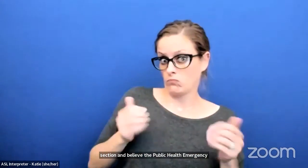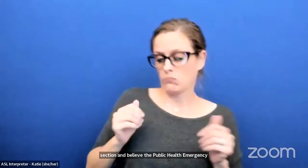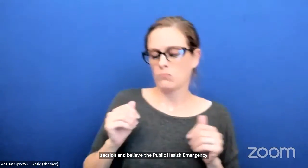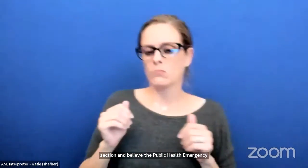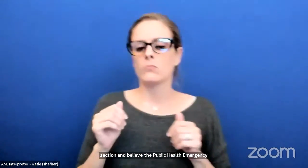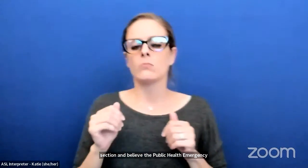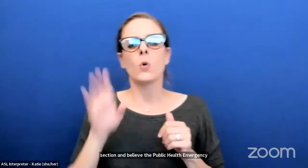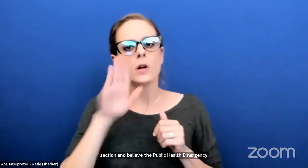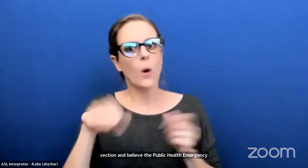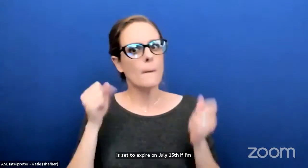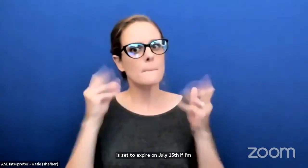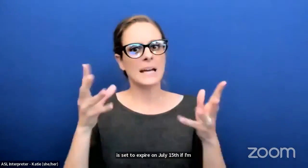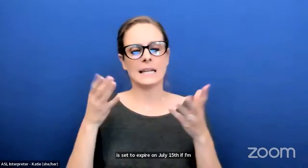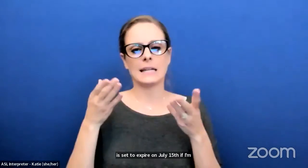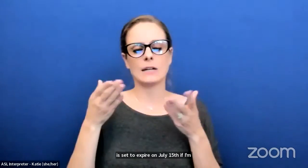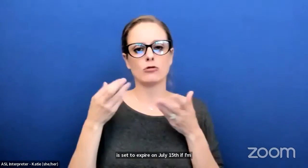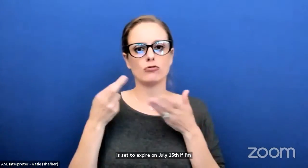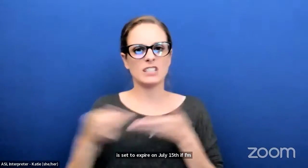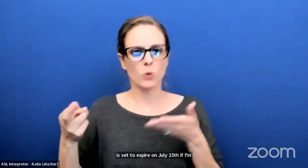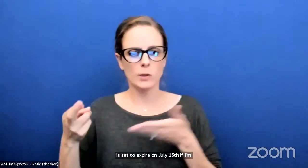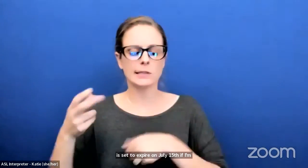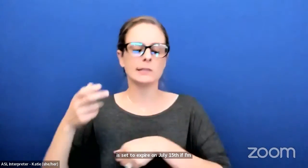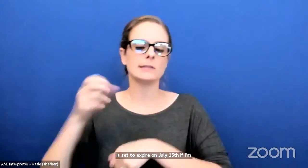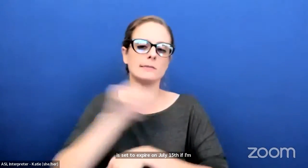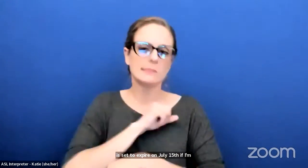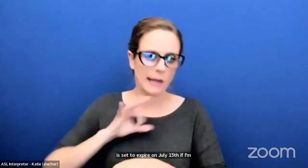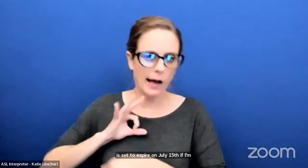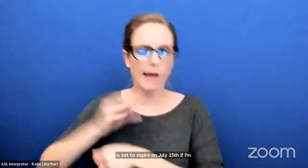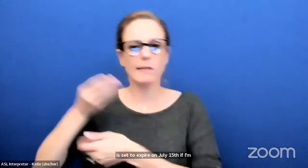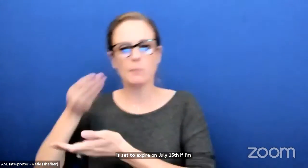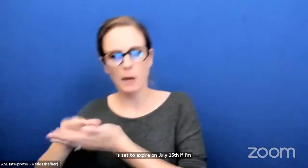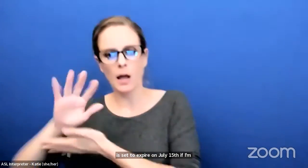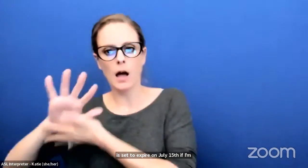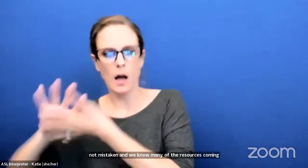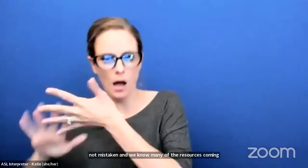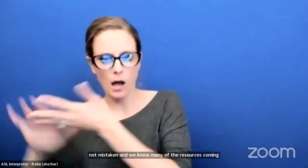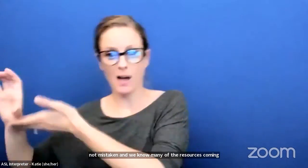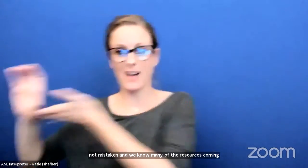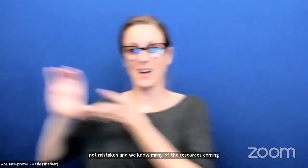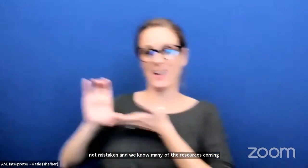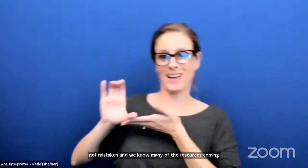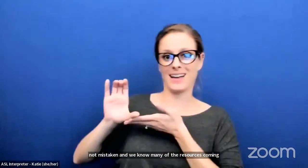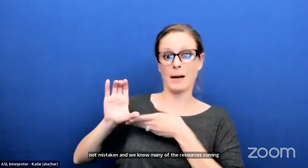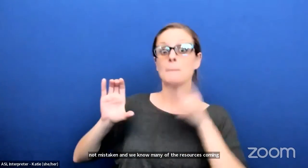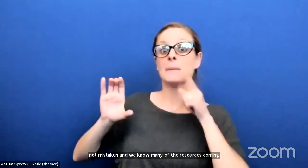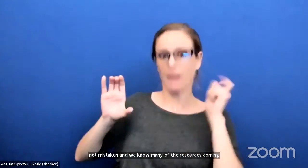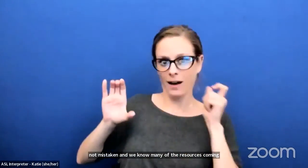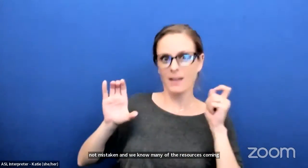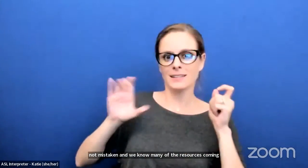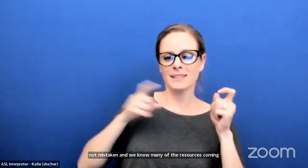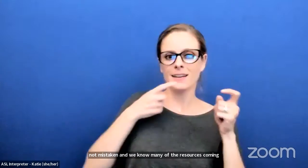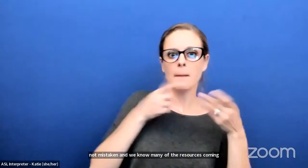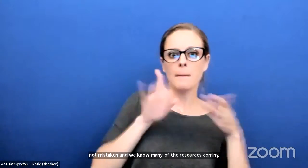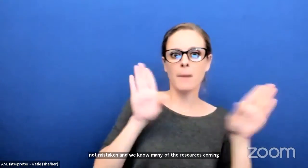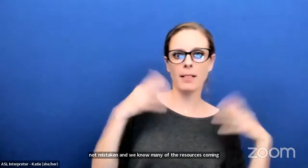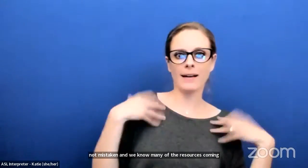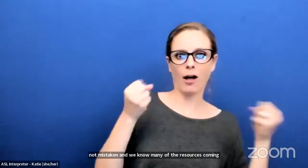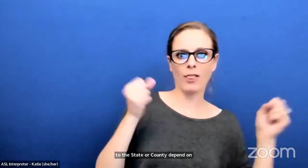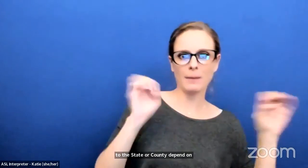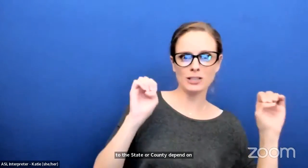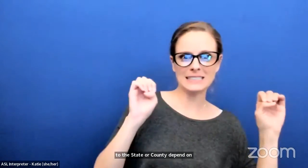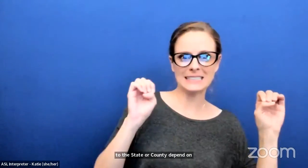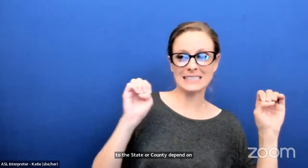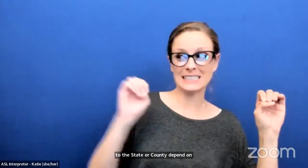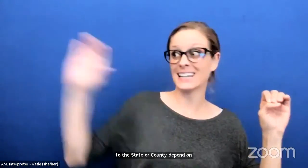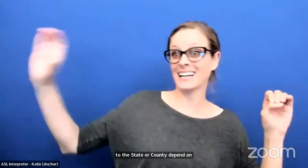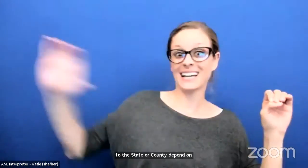resources that are coming to the state or to the county depend on this public health emergency. And I know as well that the administration is